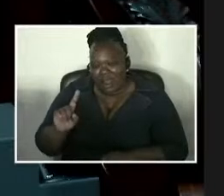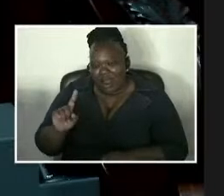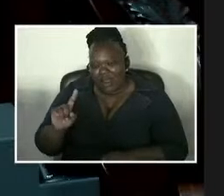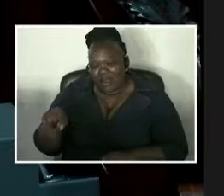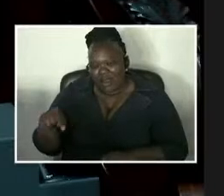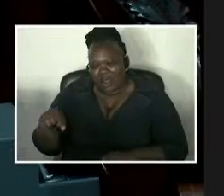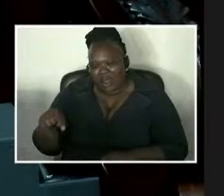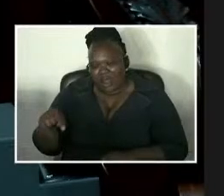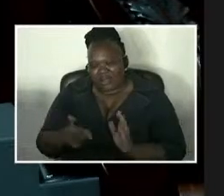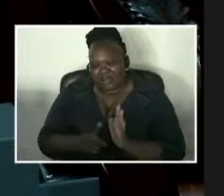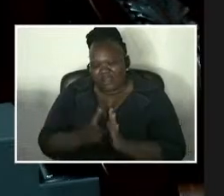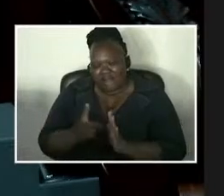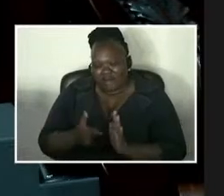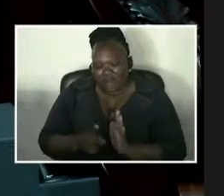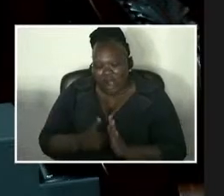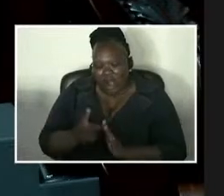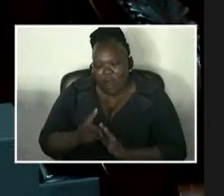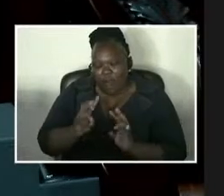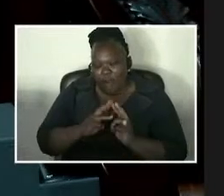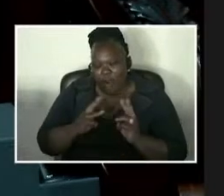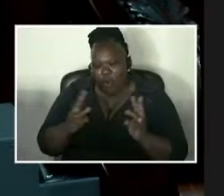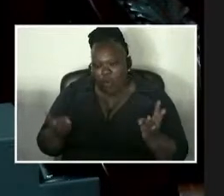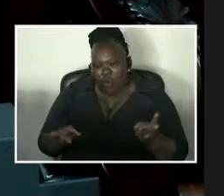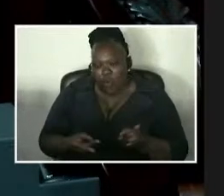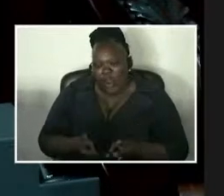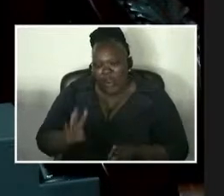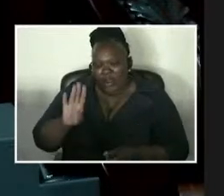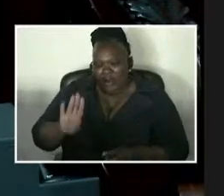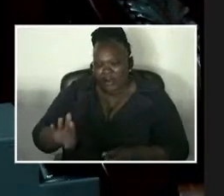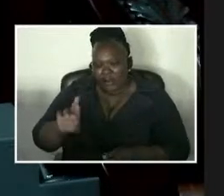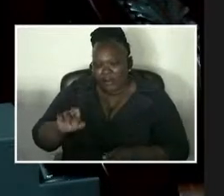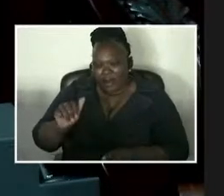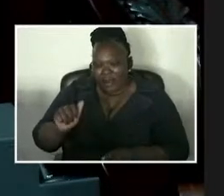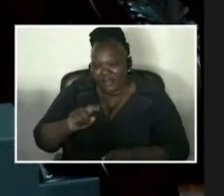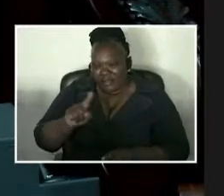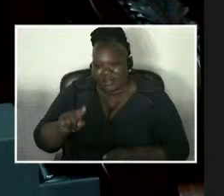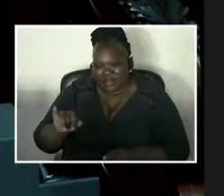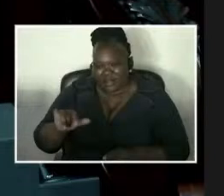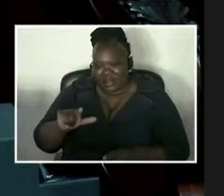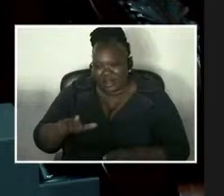developing world in brazil for example it is 2.32